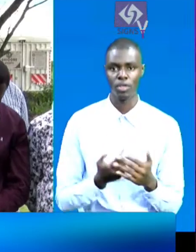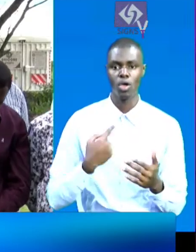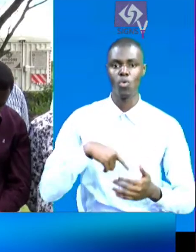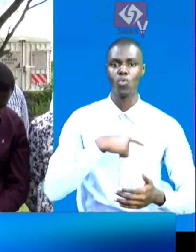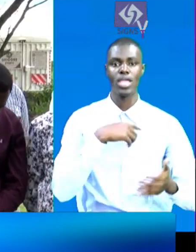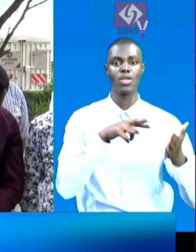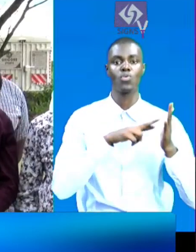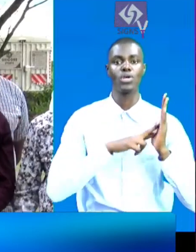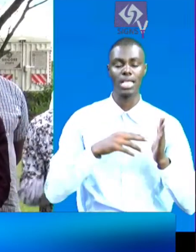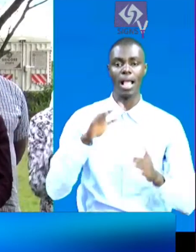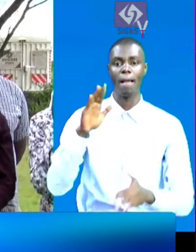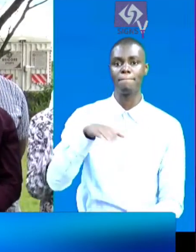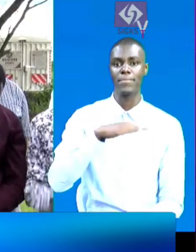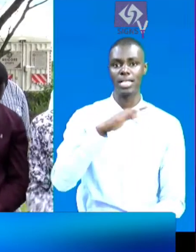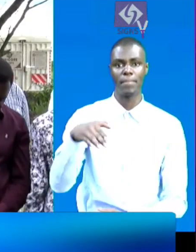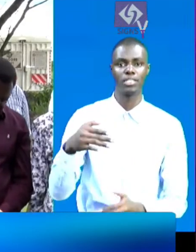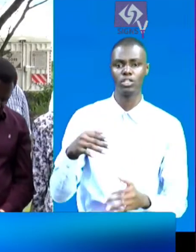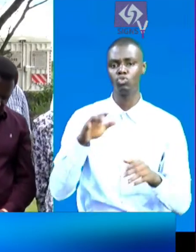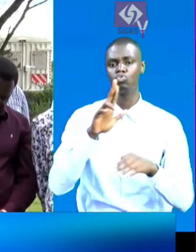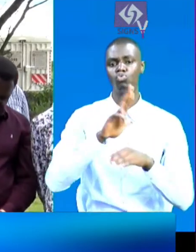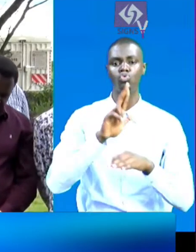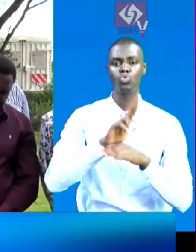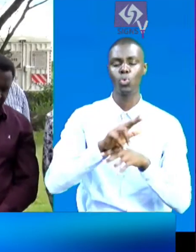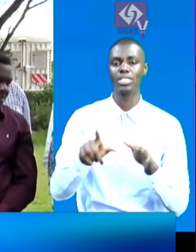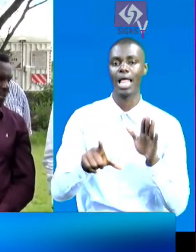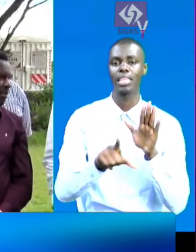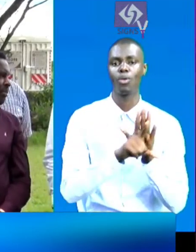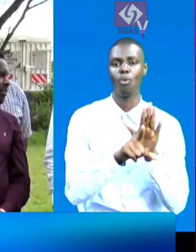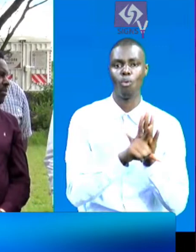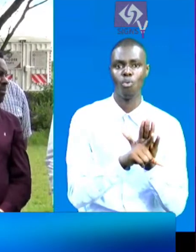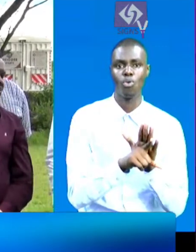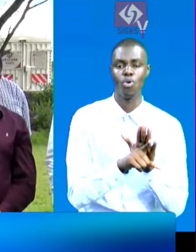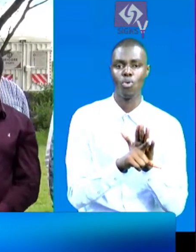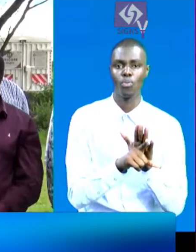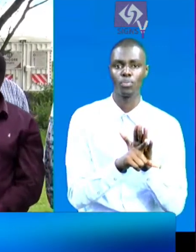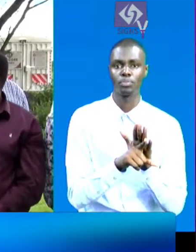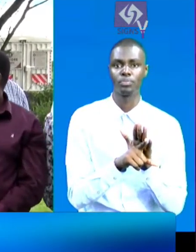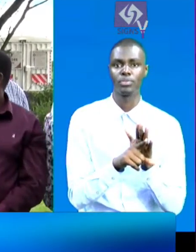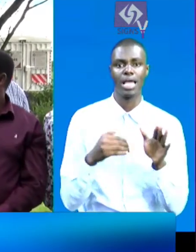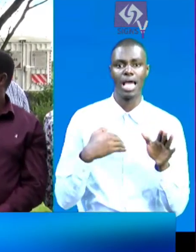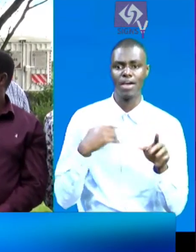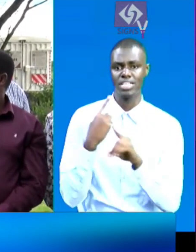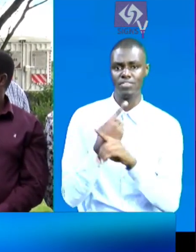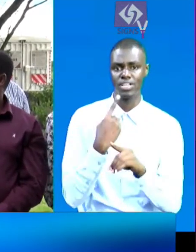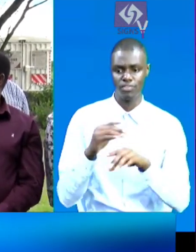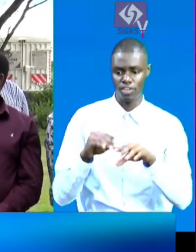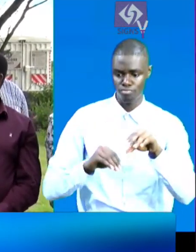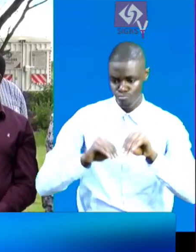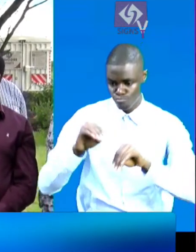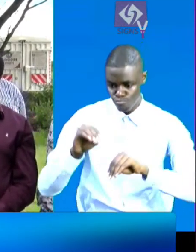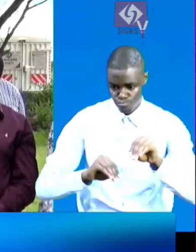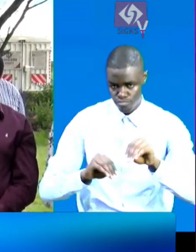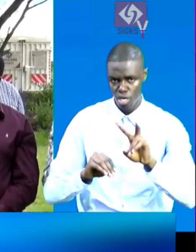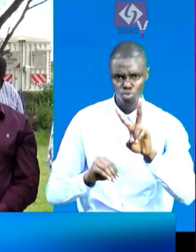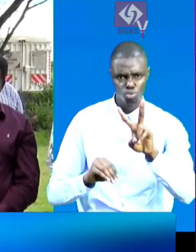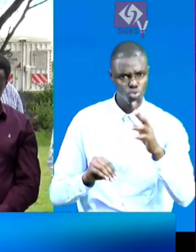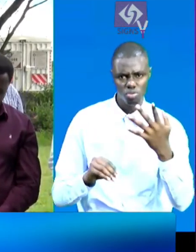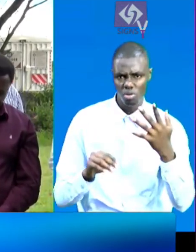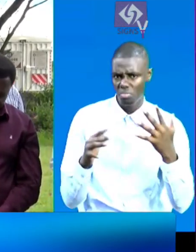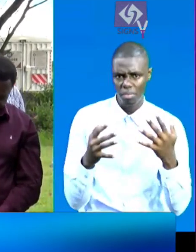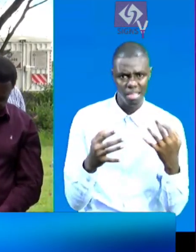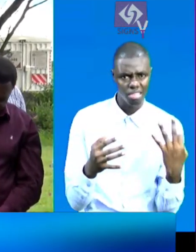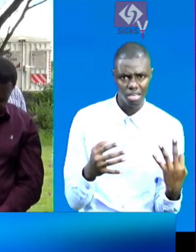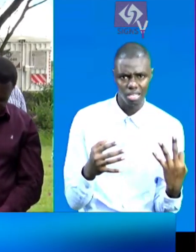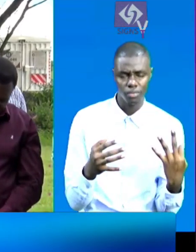requesting Parliament to expedite the law. There's already several drafts, I think there are 2 or 3, that